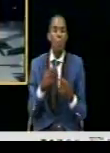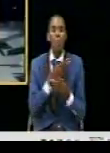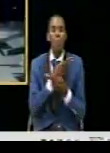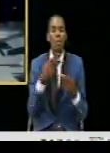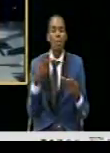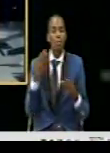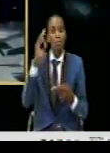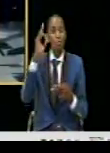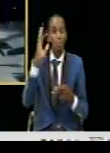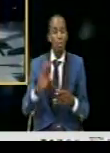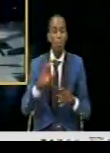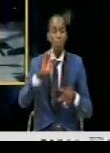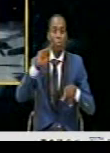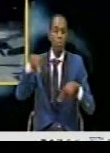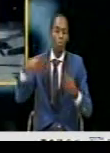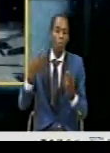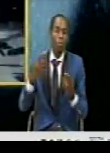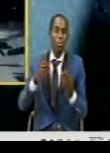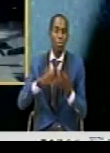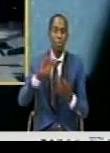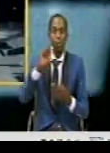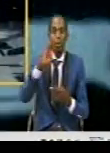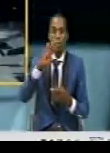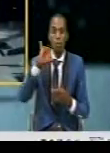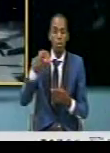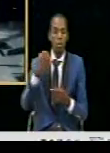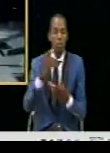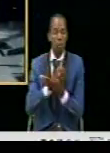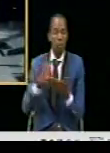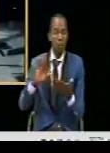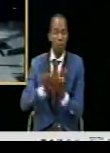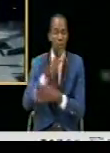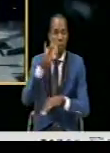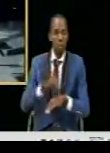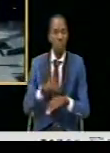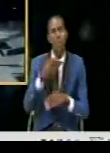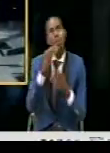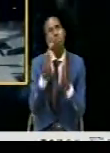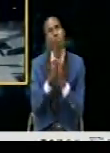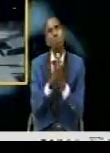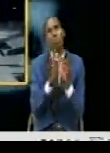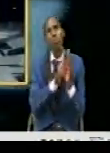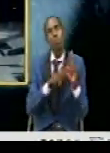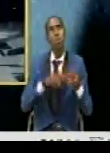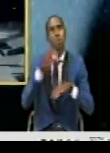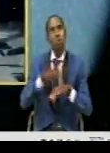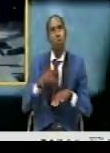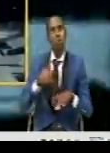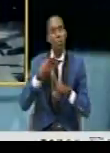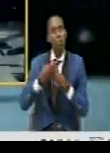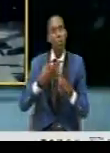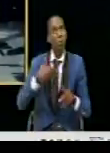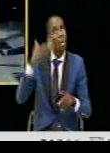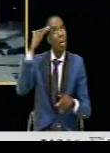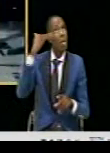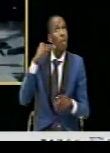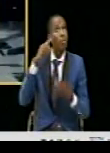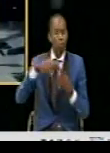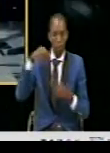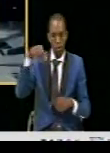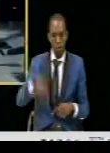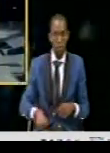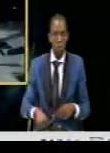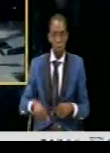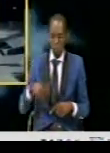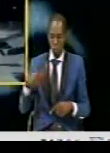me. So on that, before our pastor for where you go for Abuja, divine